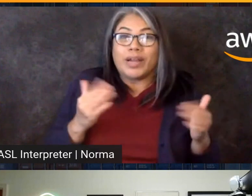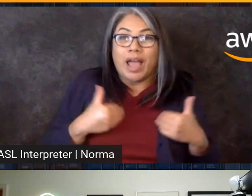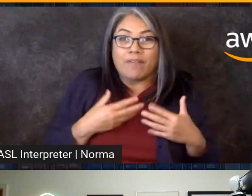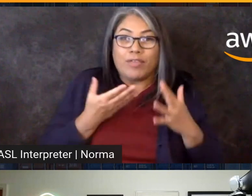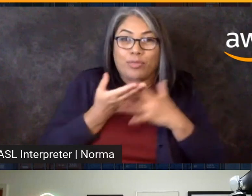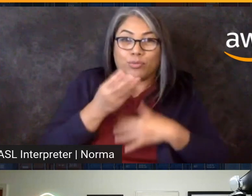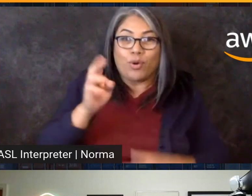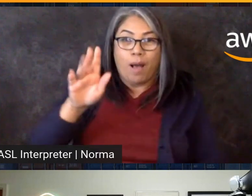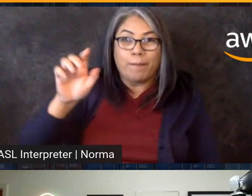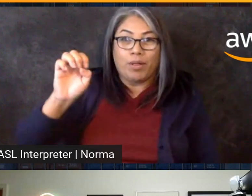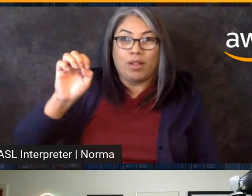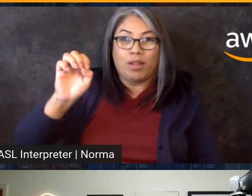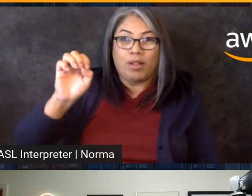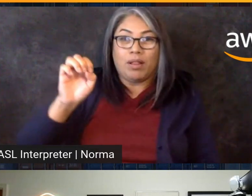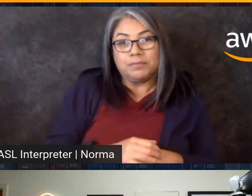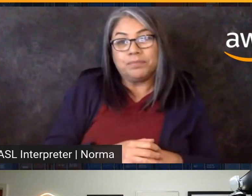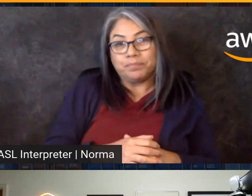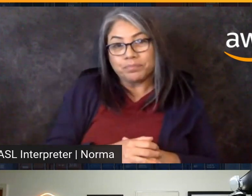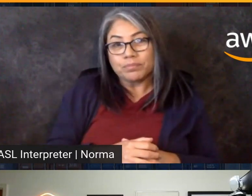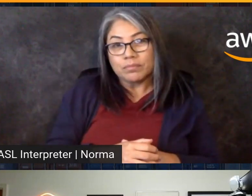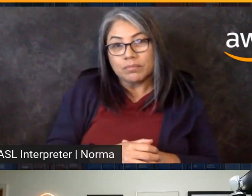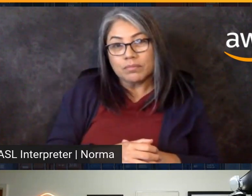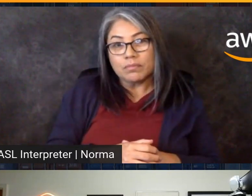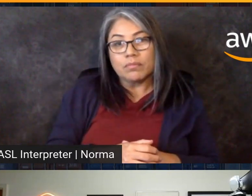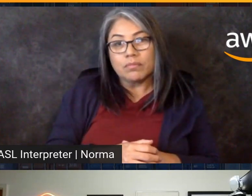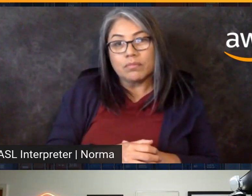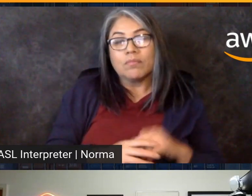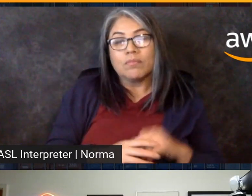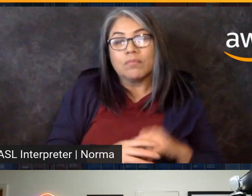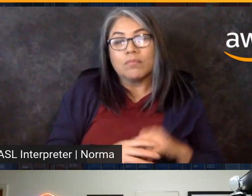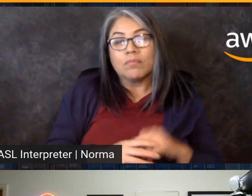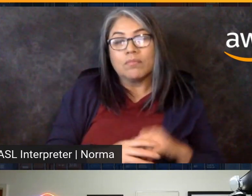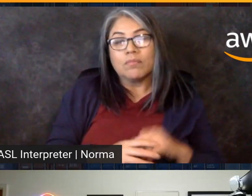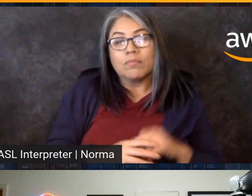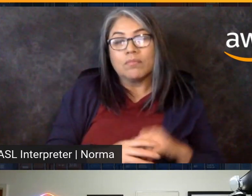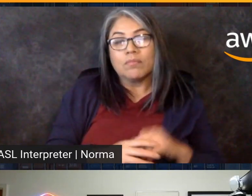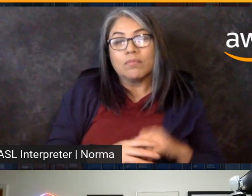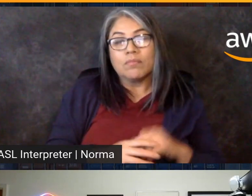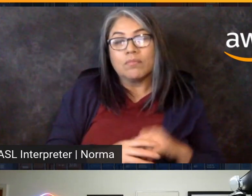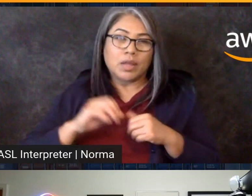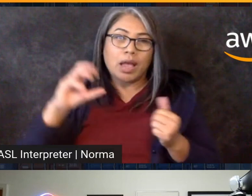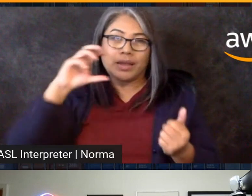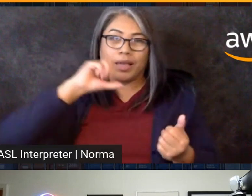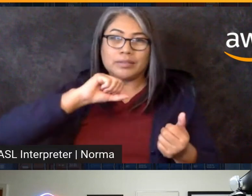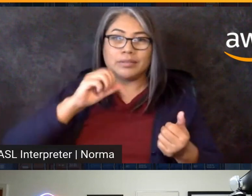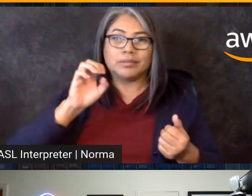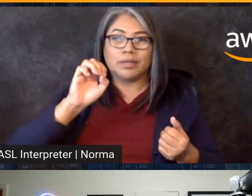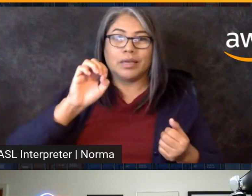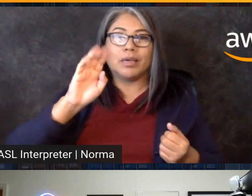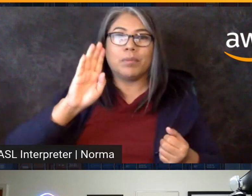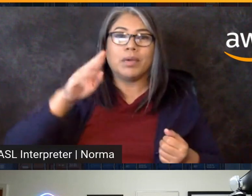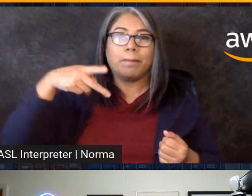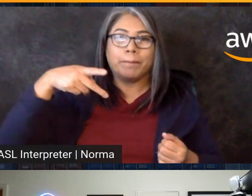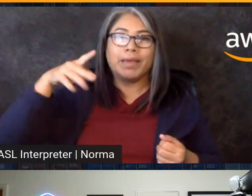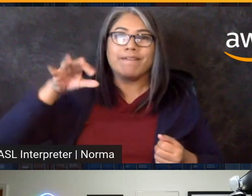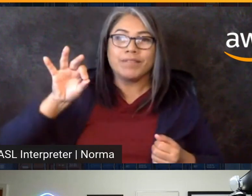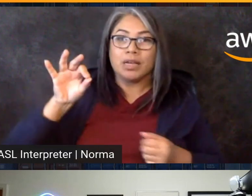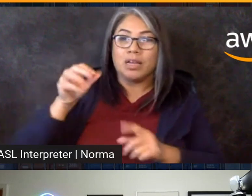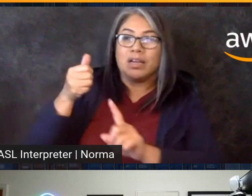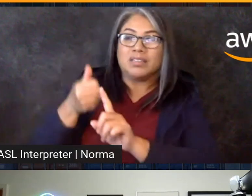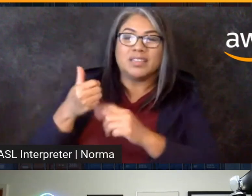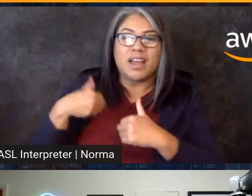amazing. What I guess, the eBPF, does it have any kind